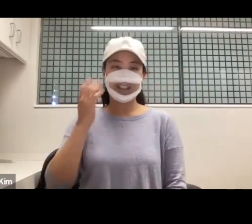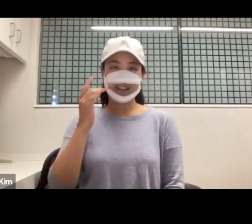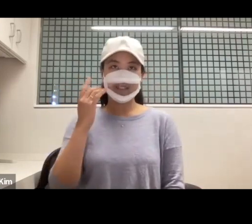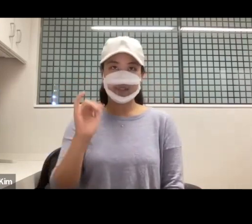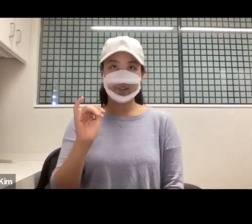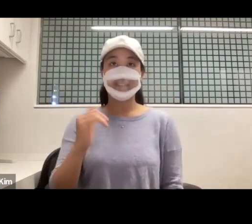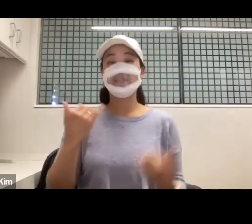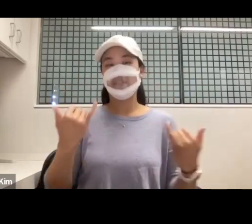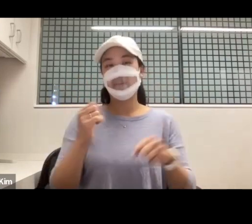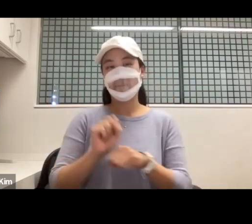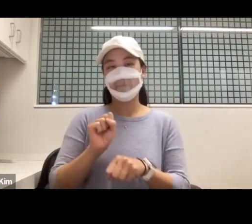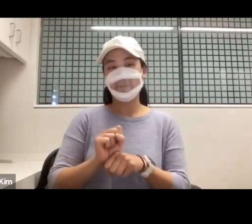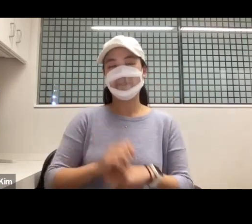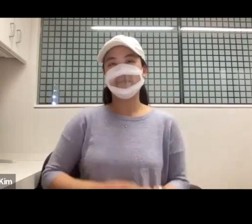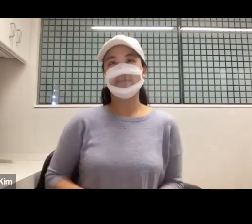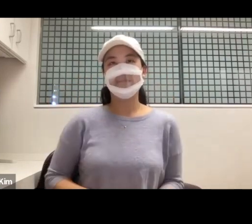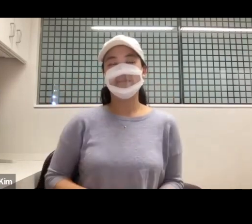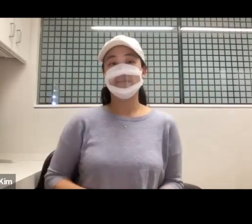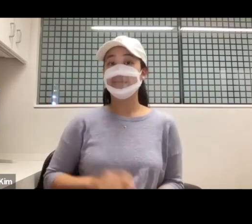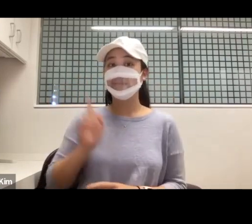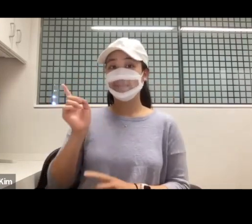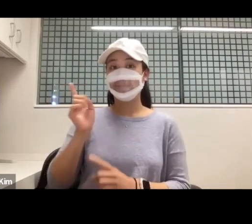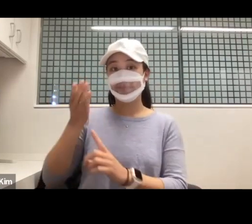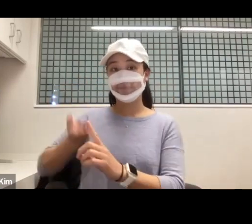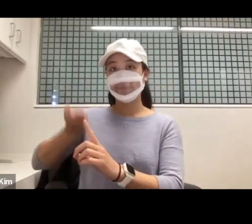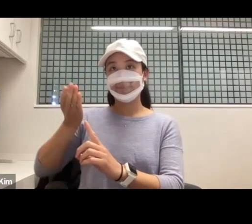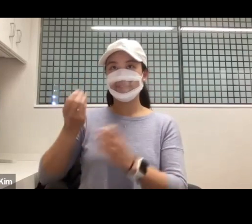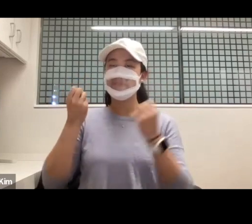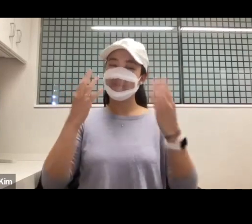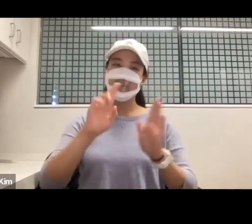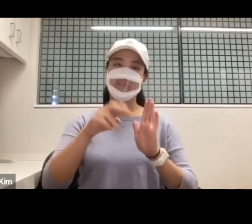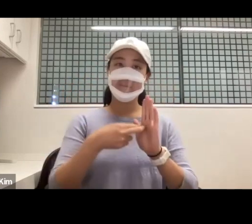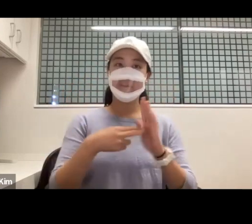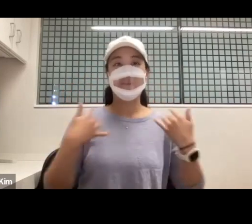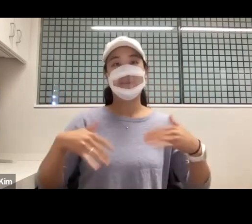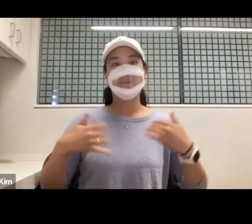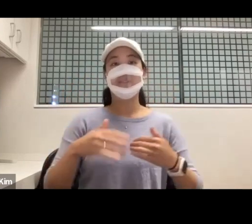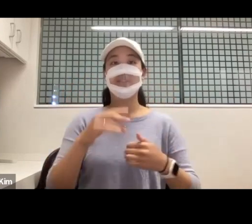completed a postdoc at the University of Southern California, where she currently works.